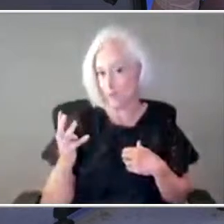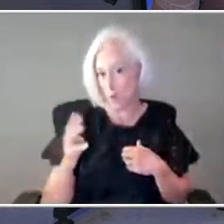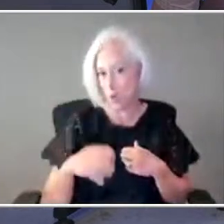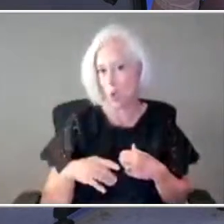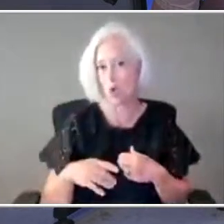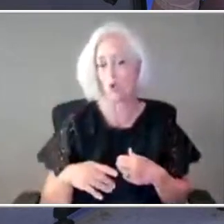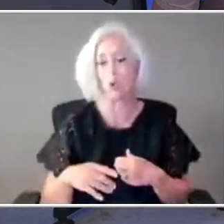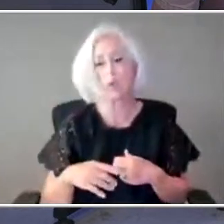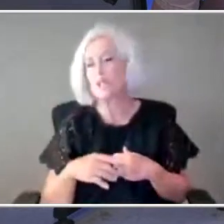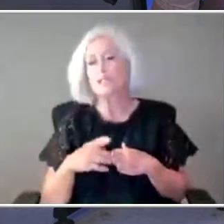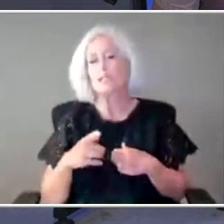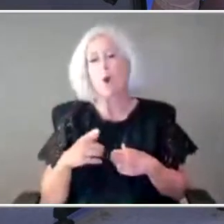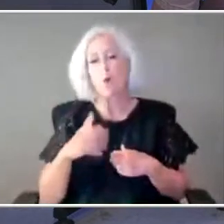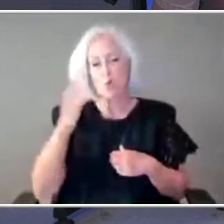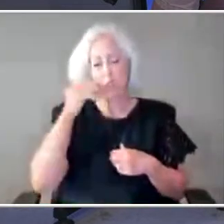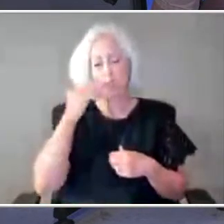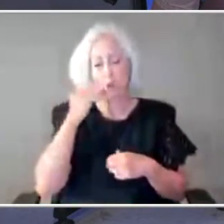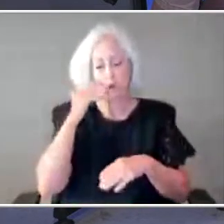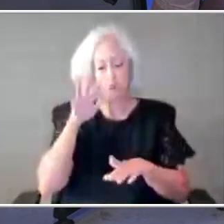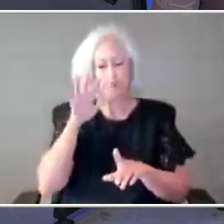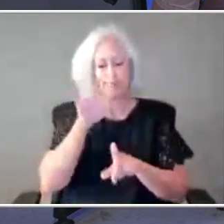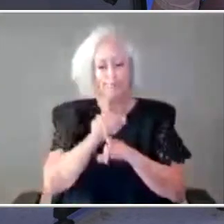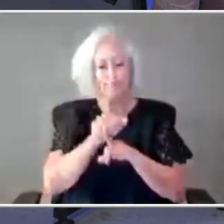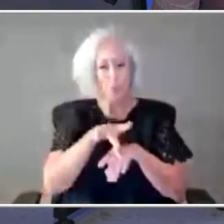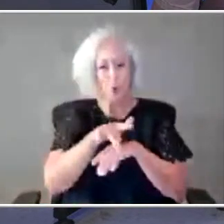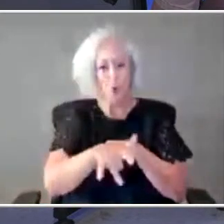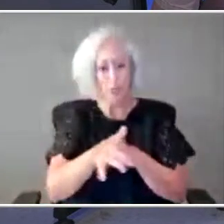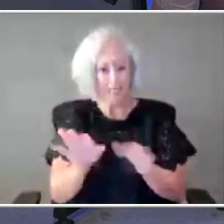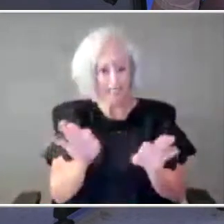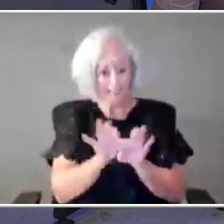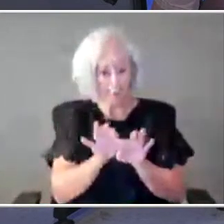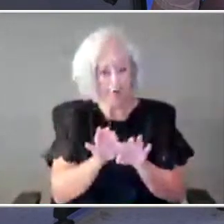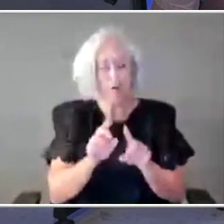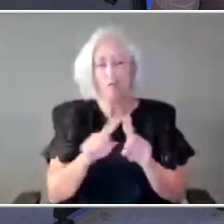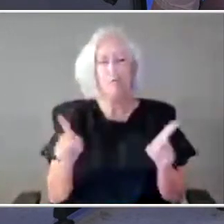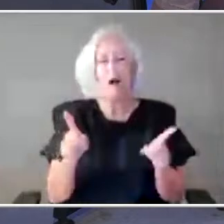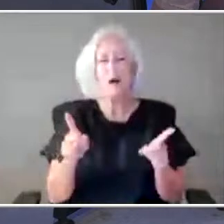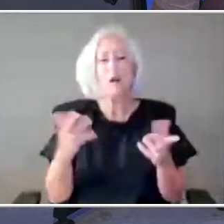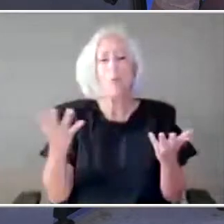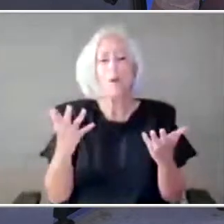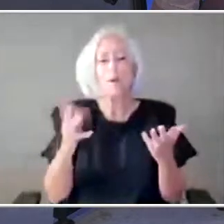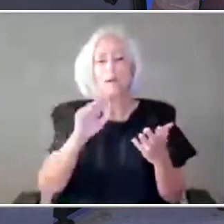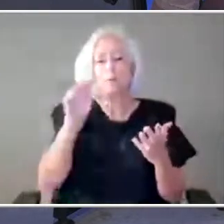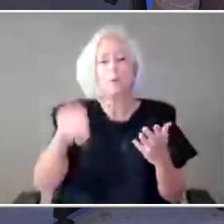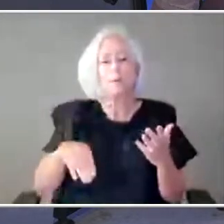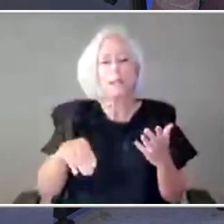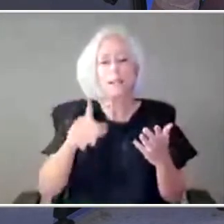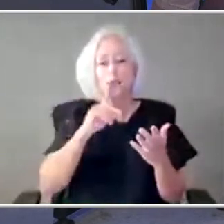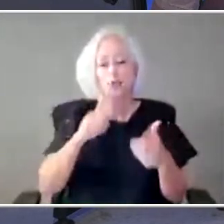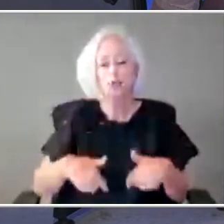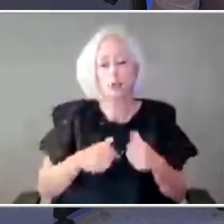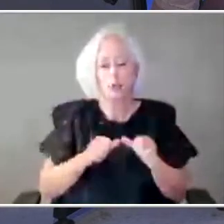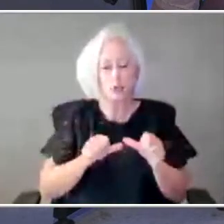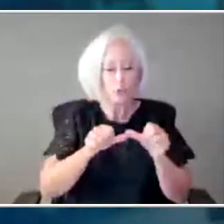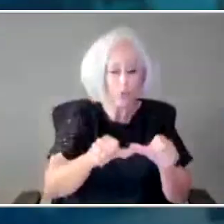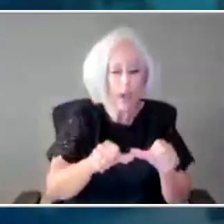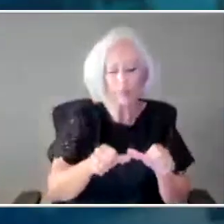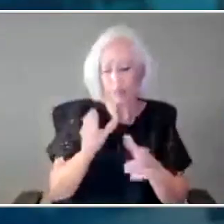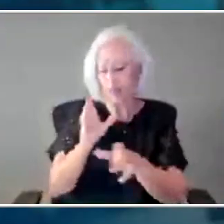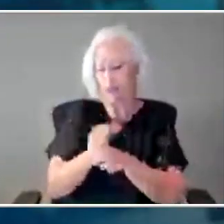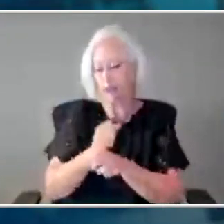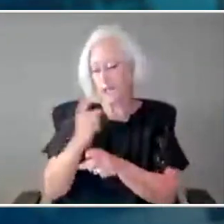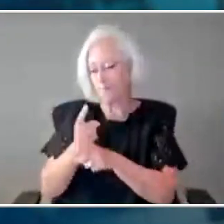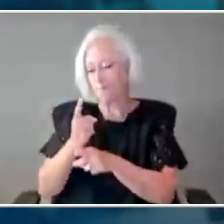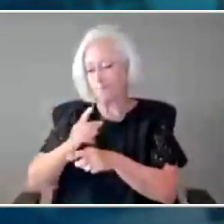key, but as far as survivability and getting the right treatment, walk us through that. So it is a challenging cancer